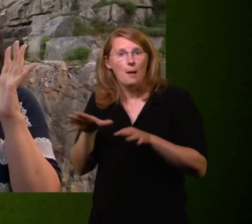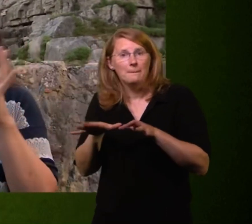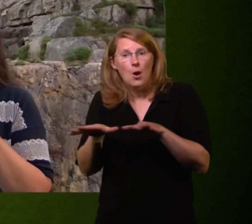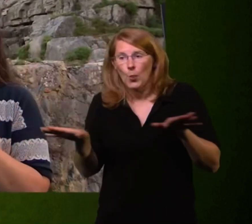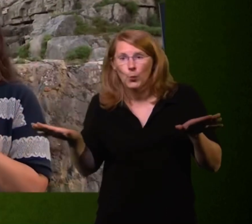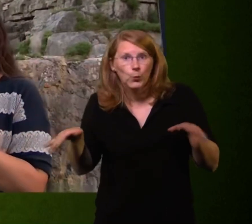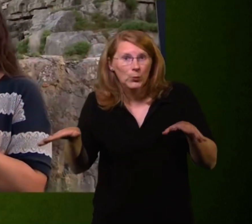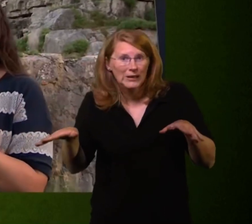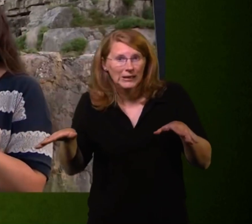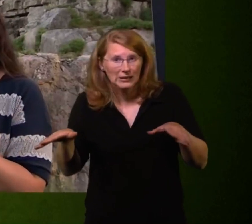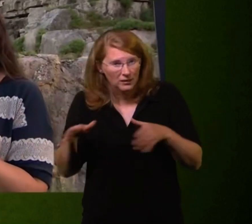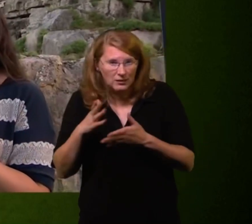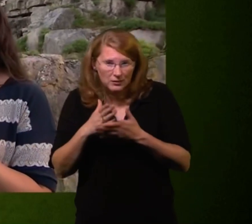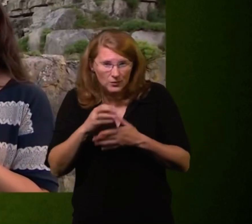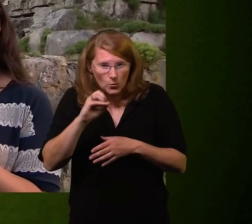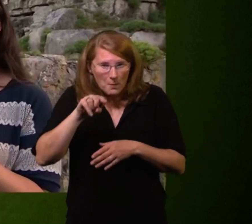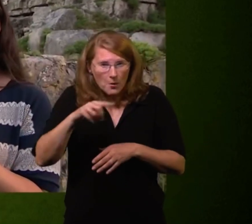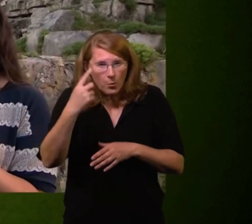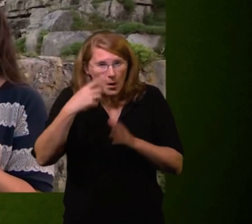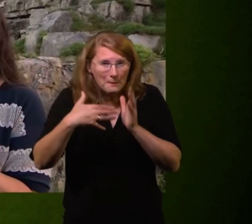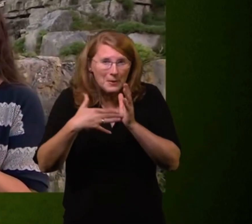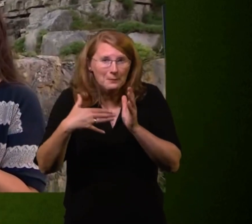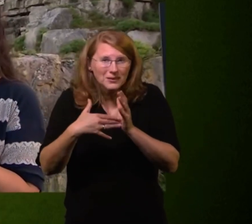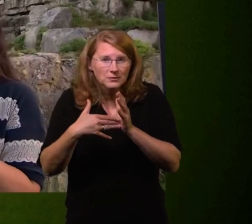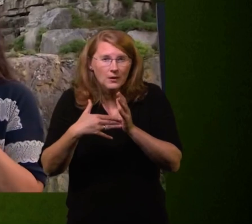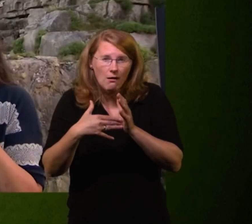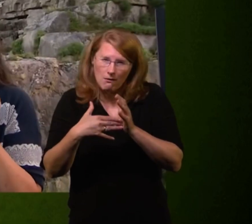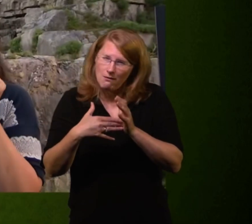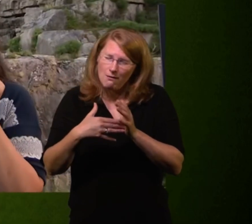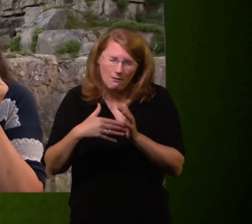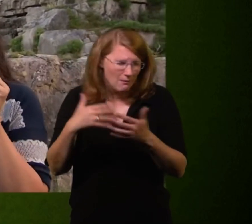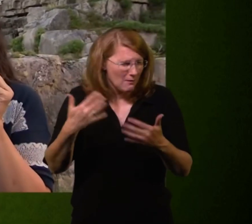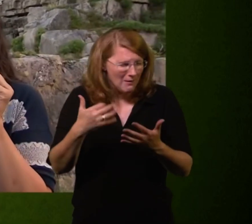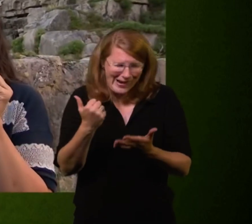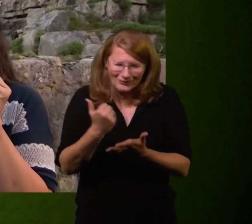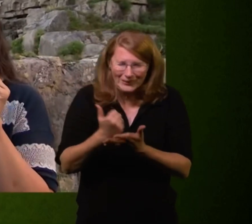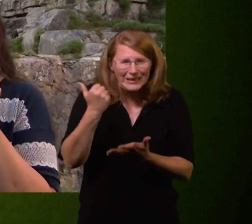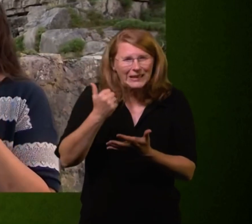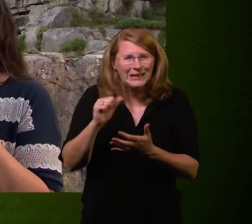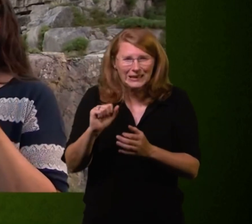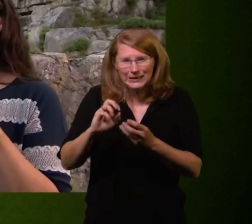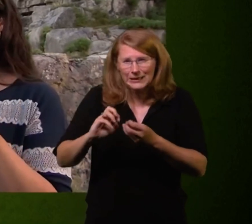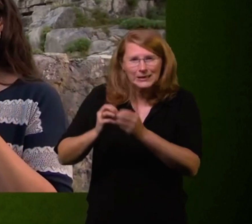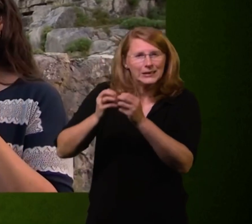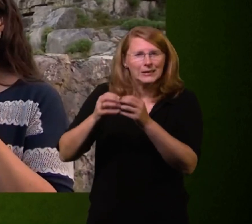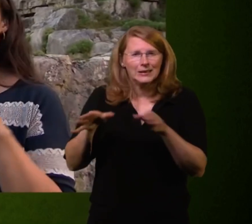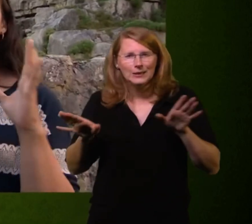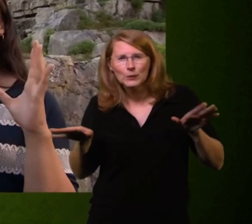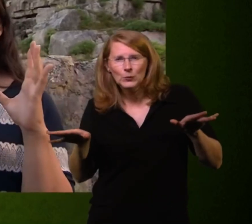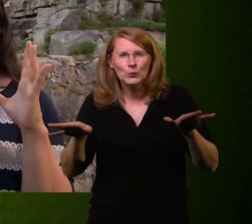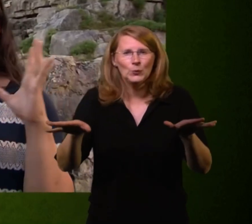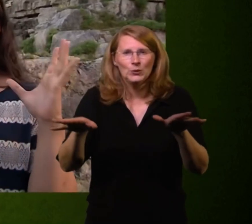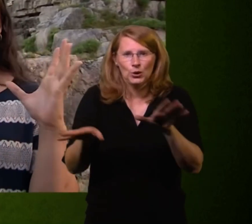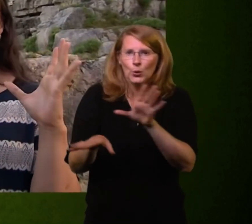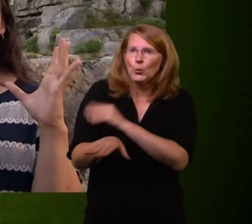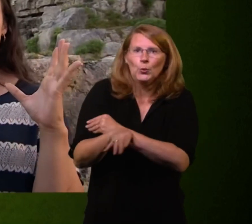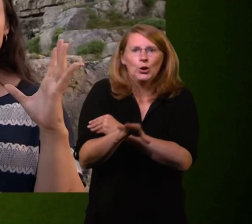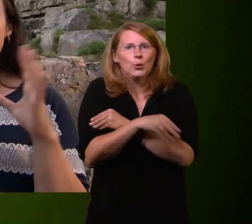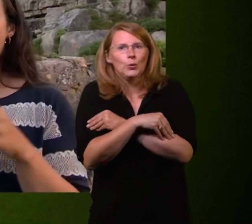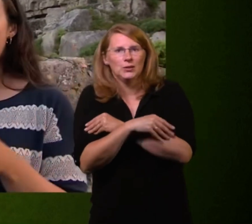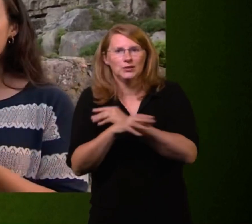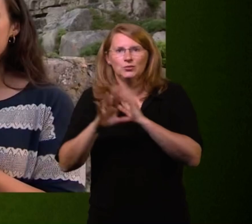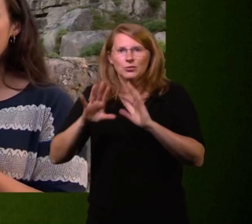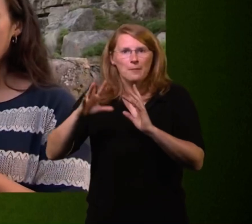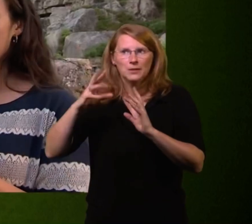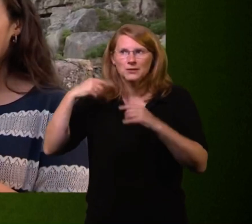just mind-blowing, especially when you consider that a moth wing is about 1/10 of a millimetre. So actually it goes beyond our